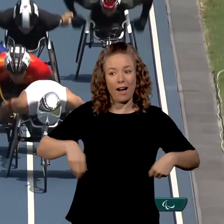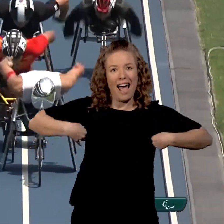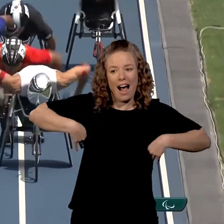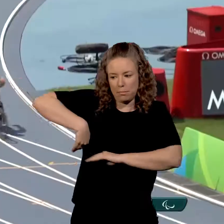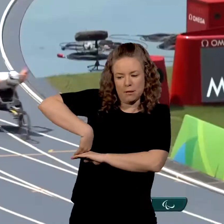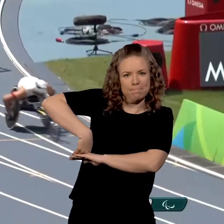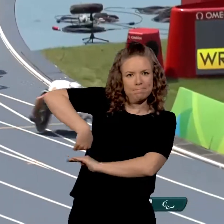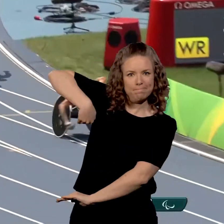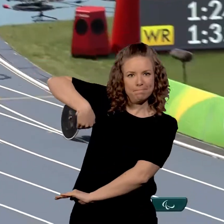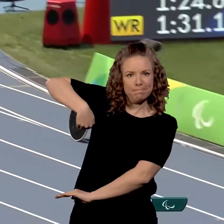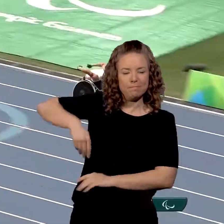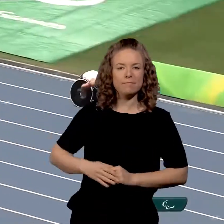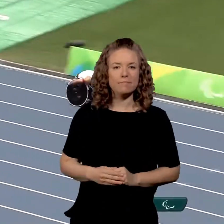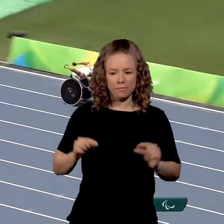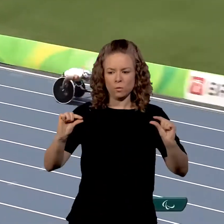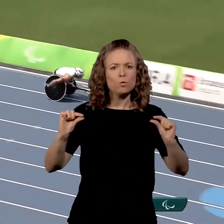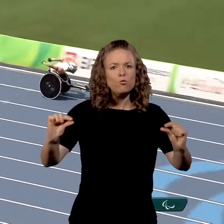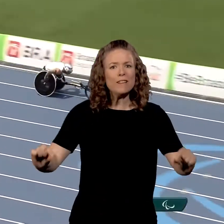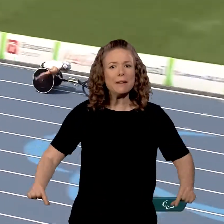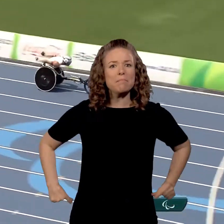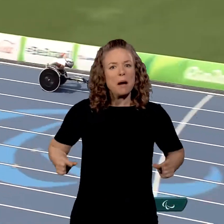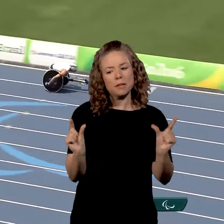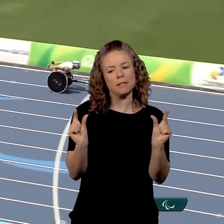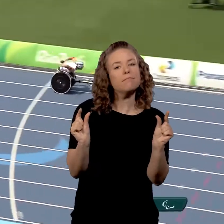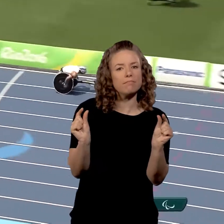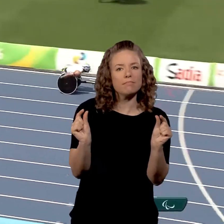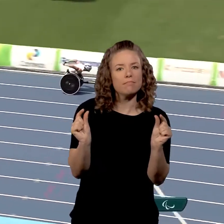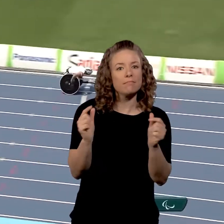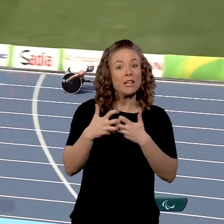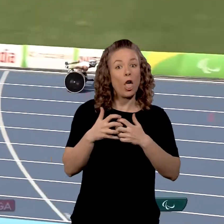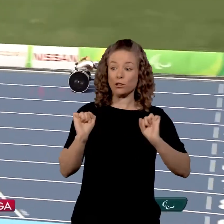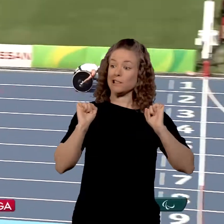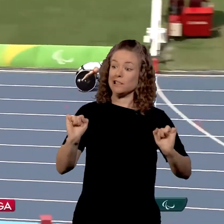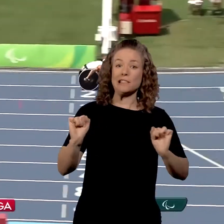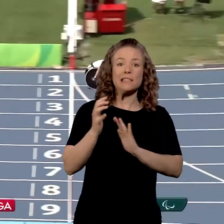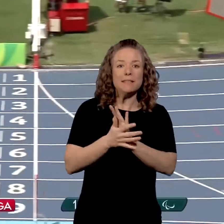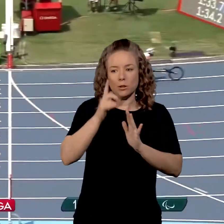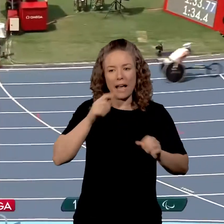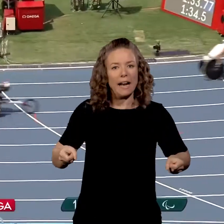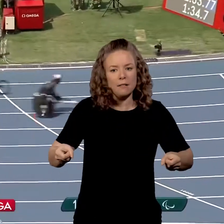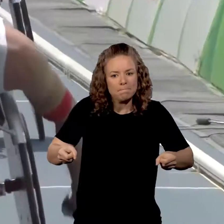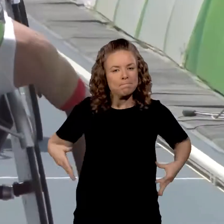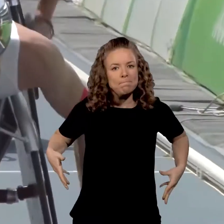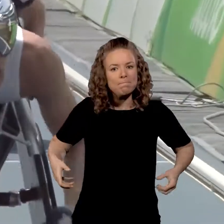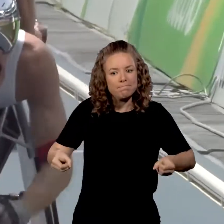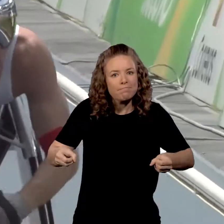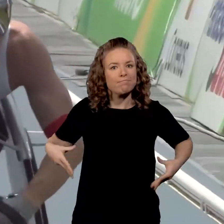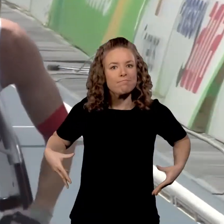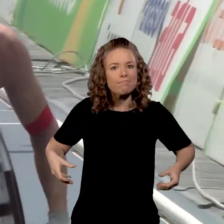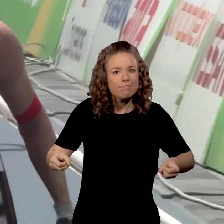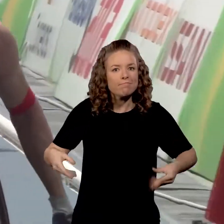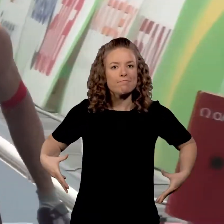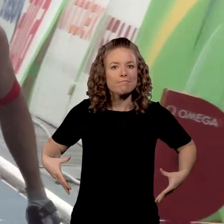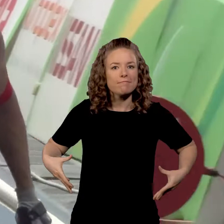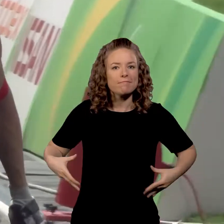underarms and facilitates a lower seating position. The push rims are considerably smaller, as the biomechanics of this